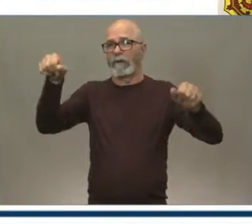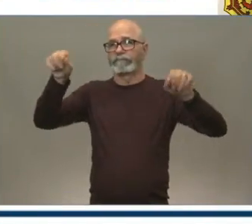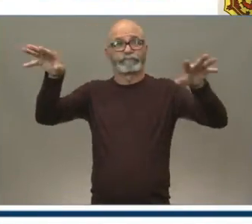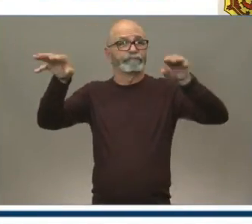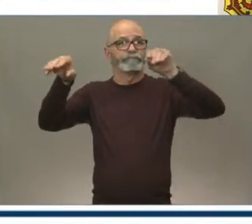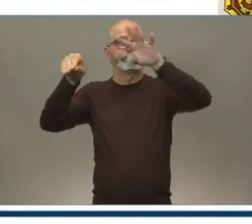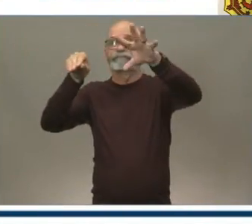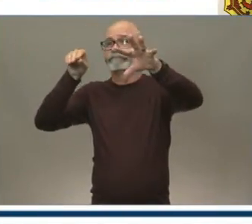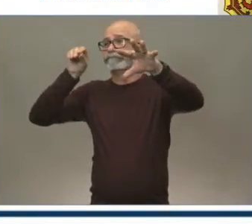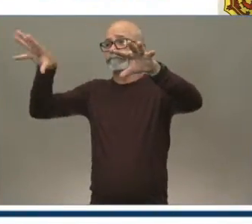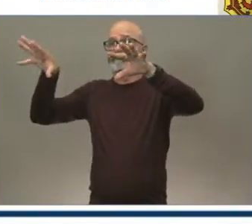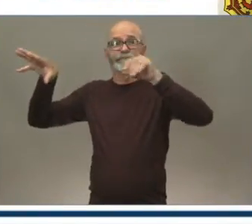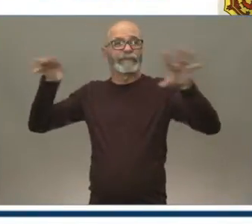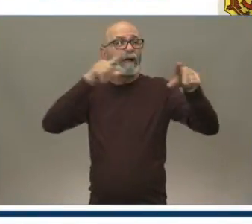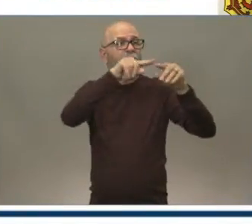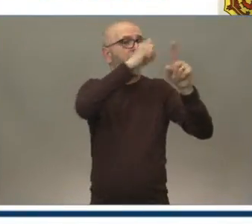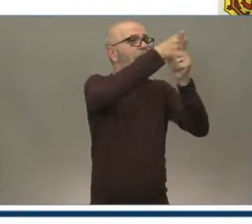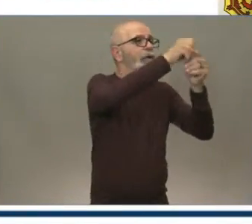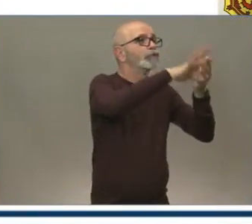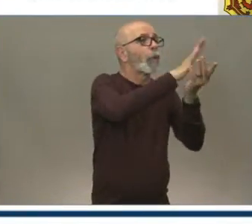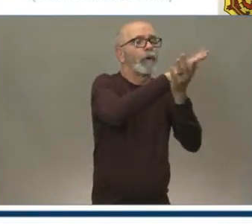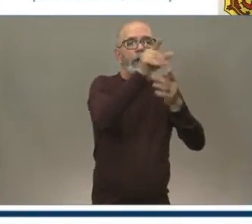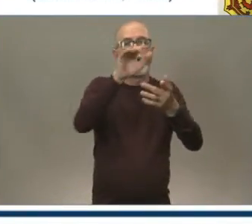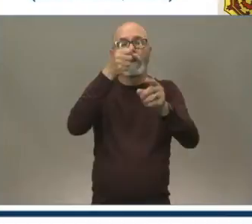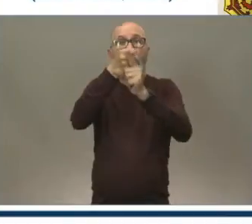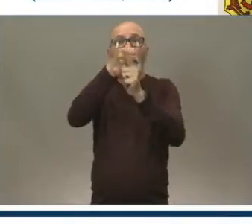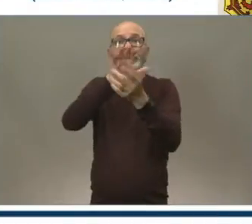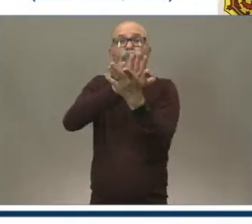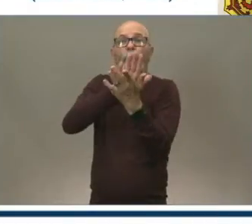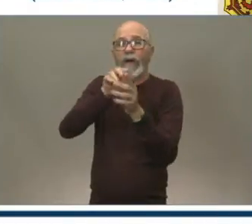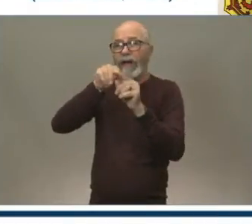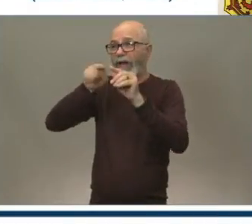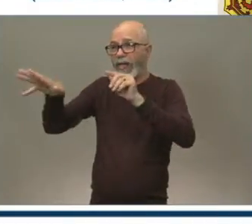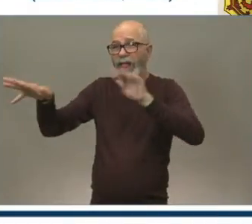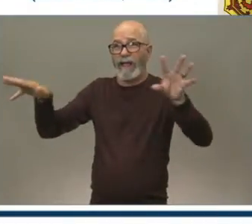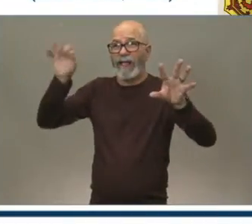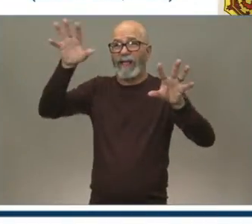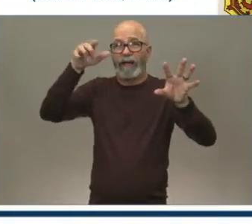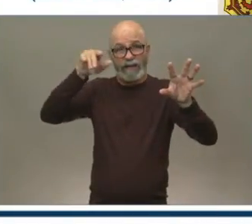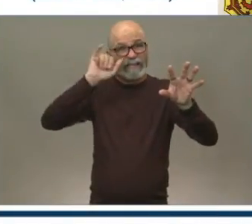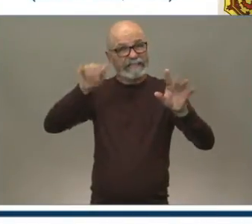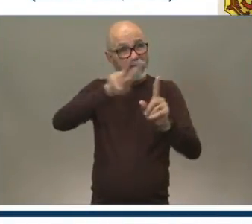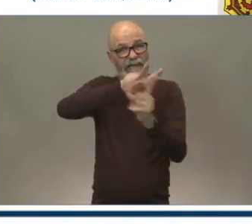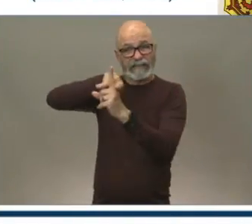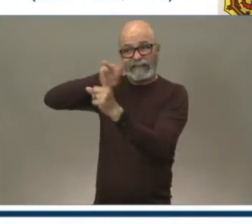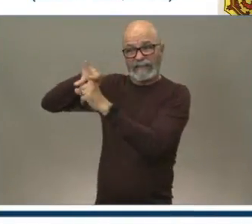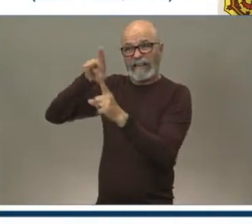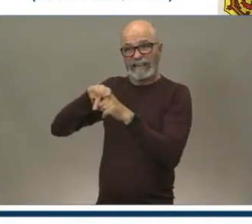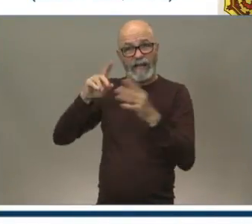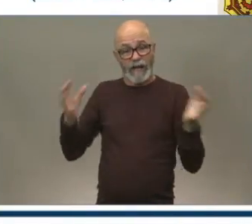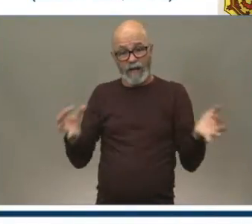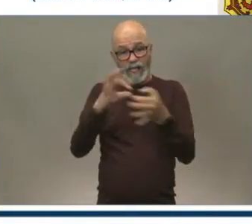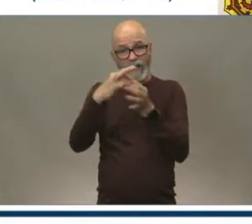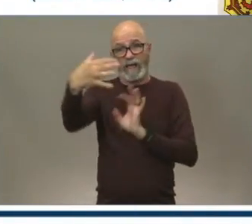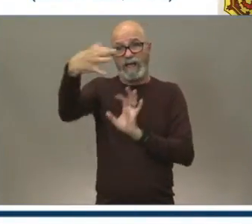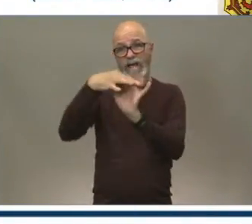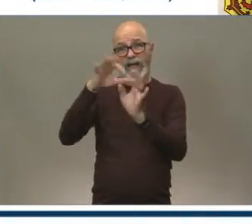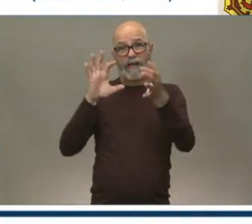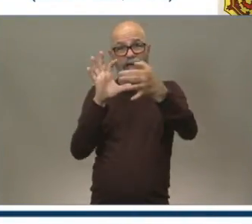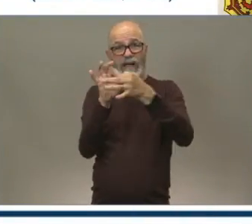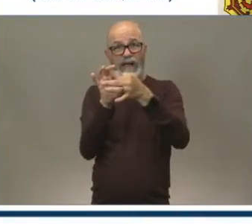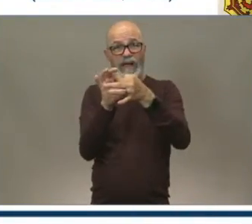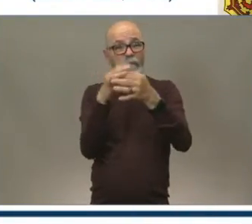some connecting event between these school cases, an after-school activity or PD day camp,